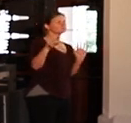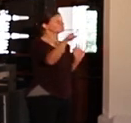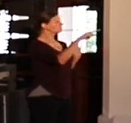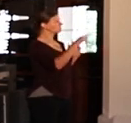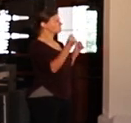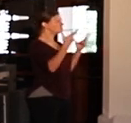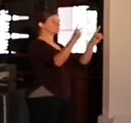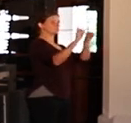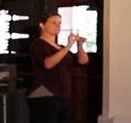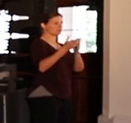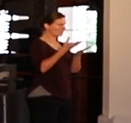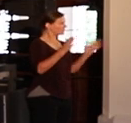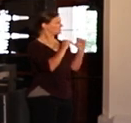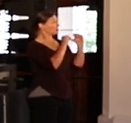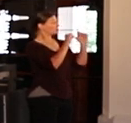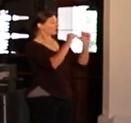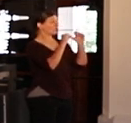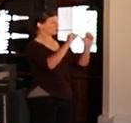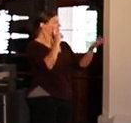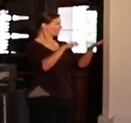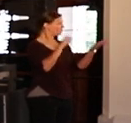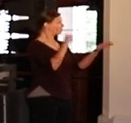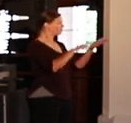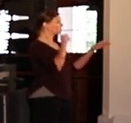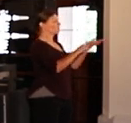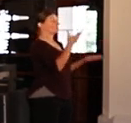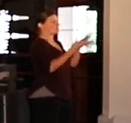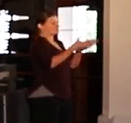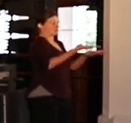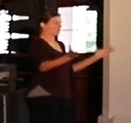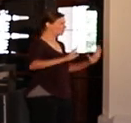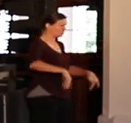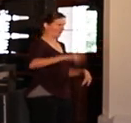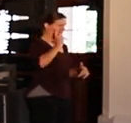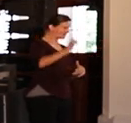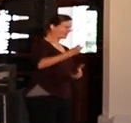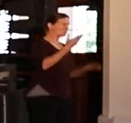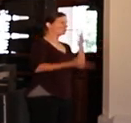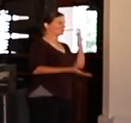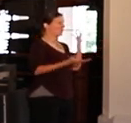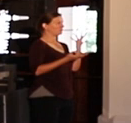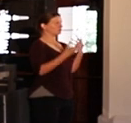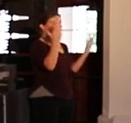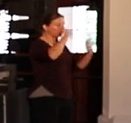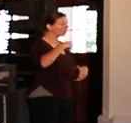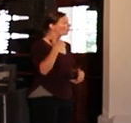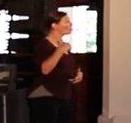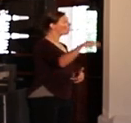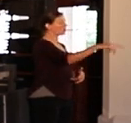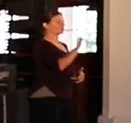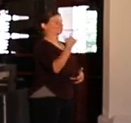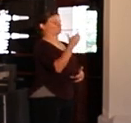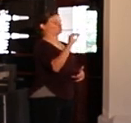of many of the aspects of sustainability, but some of the things you may not have seen, but you may have walked over, were our